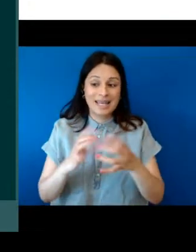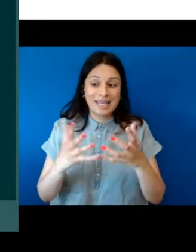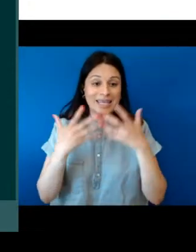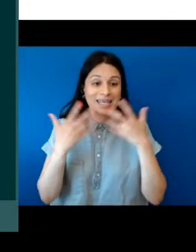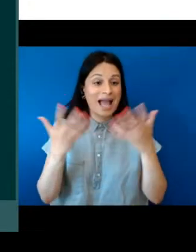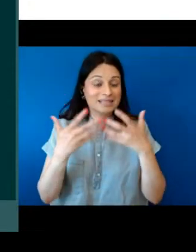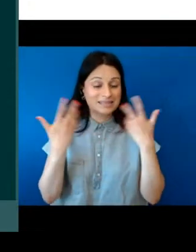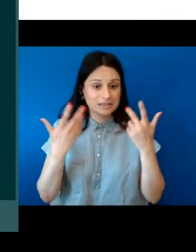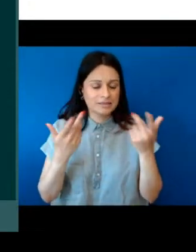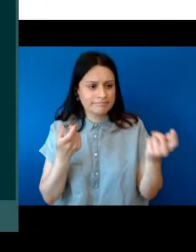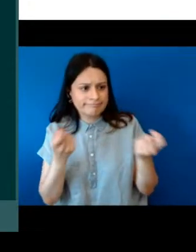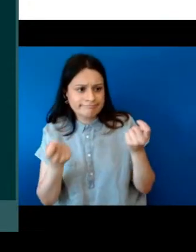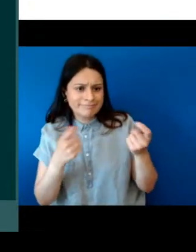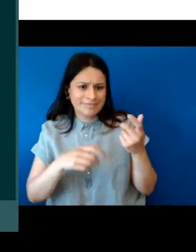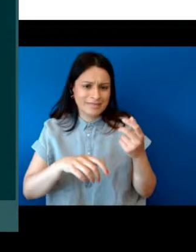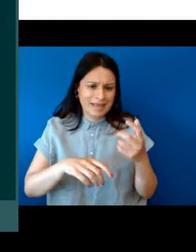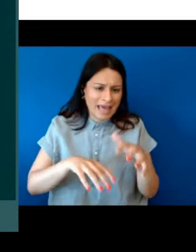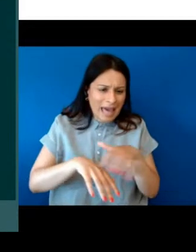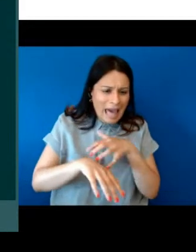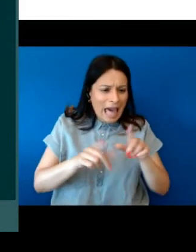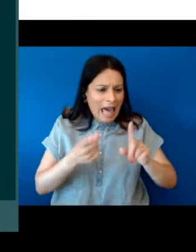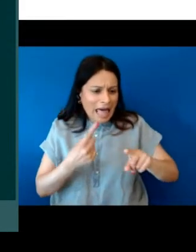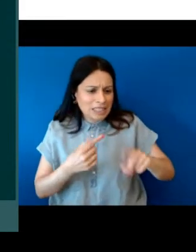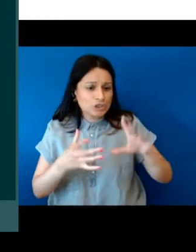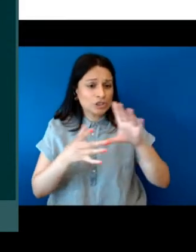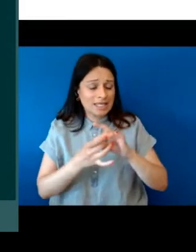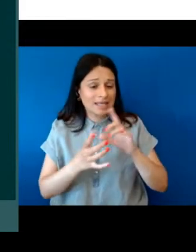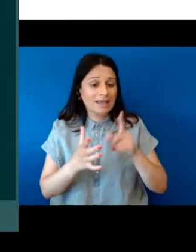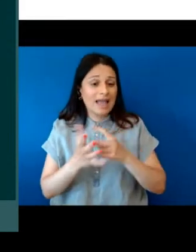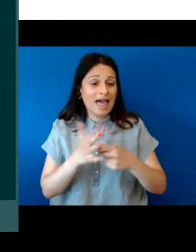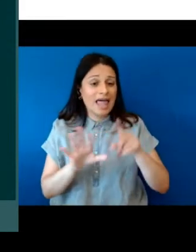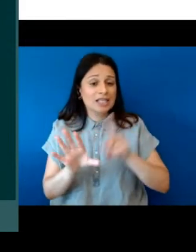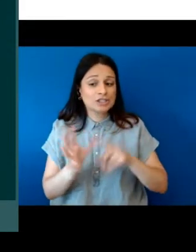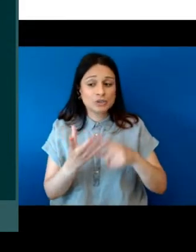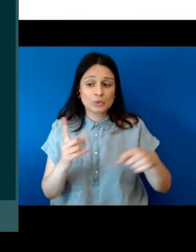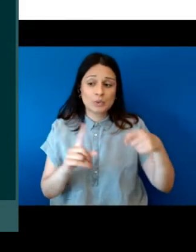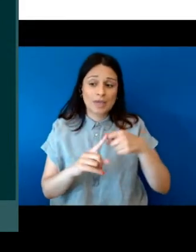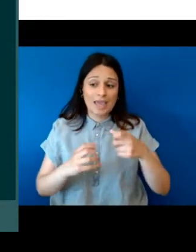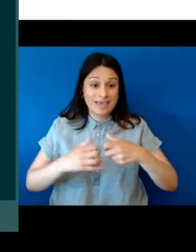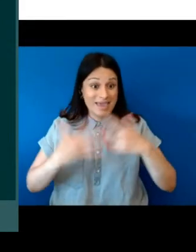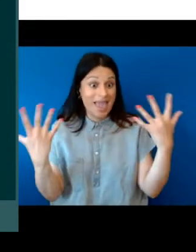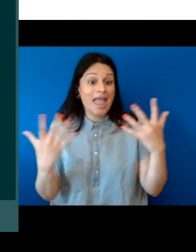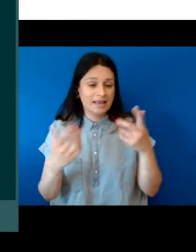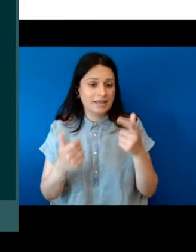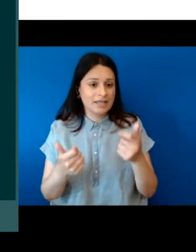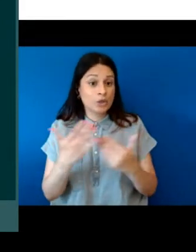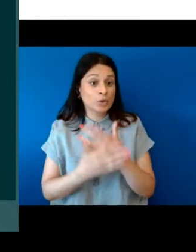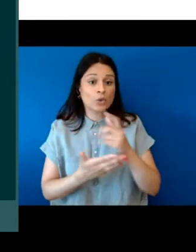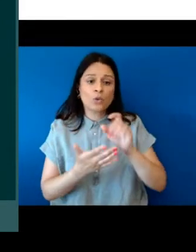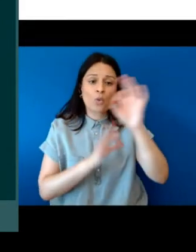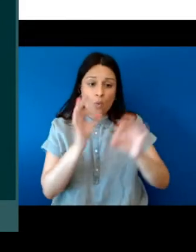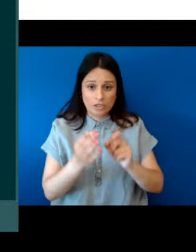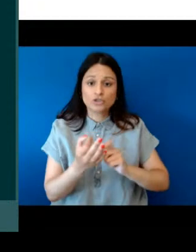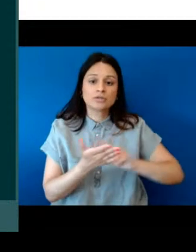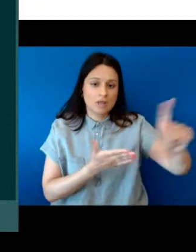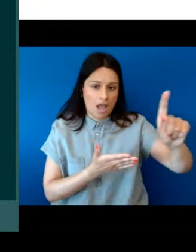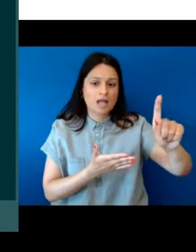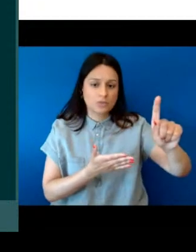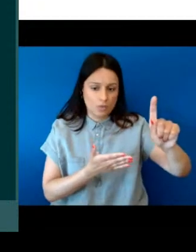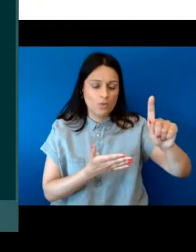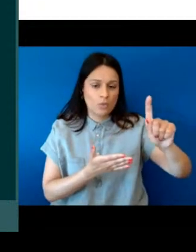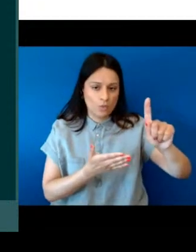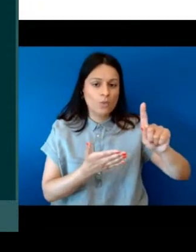of Clinical Services at AllergyUK. And remember to send in your questions via Slido on our webpage or via the app with the